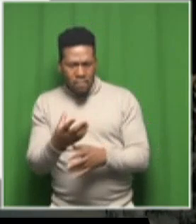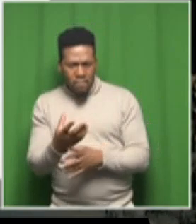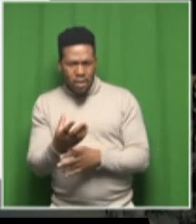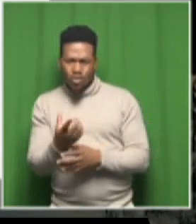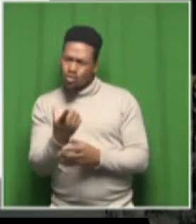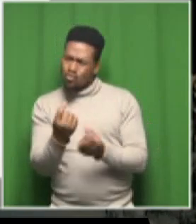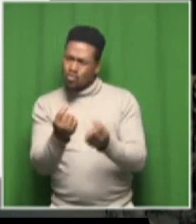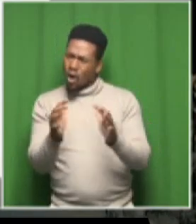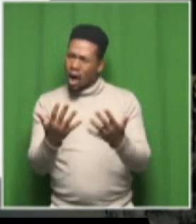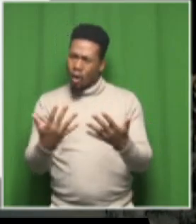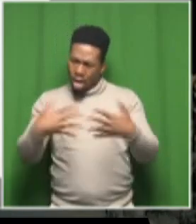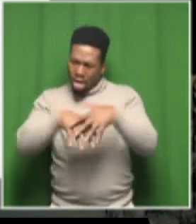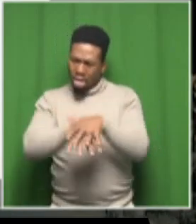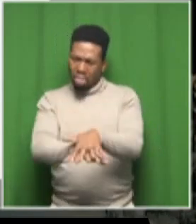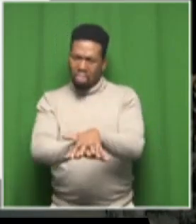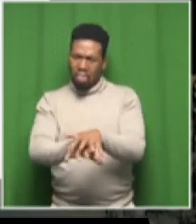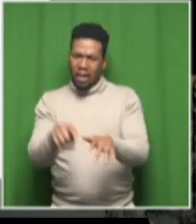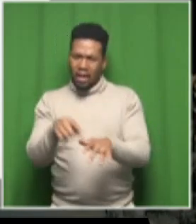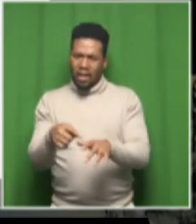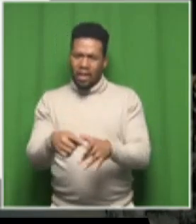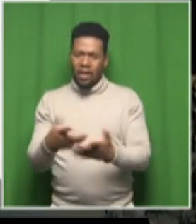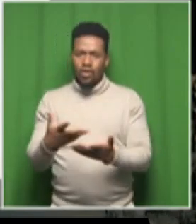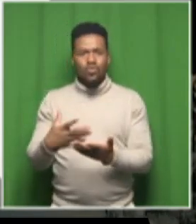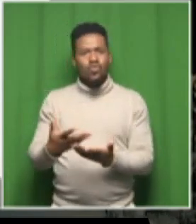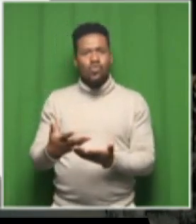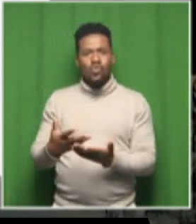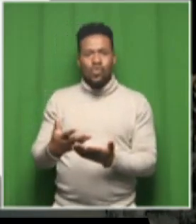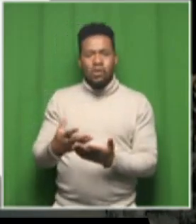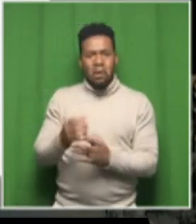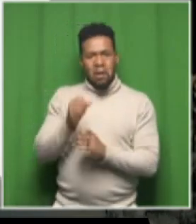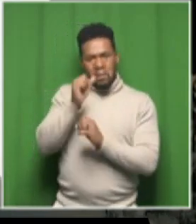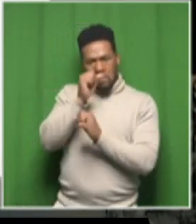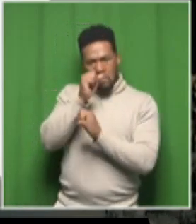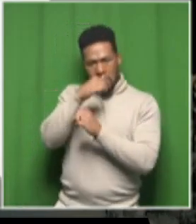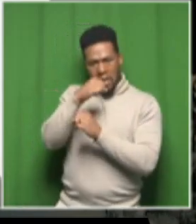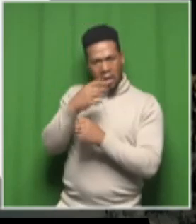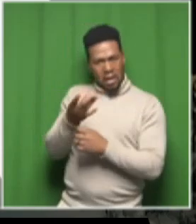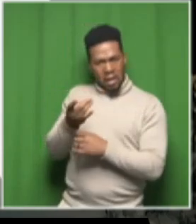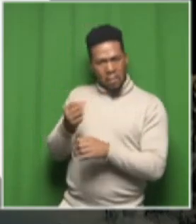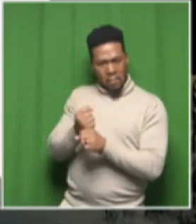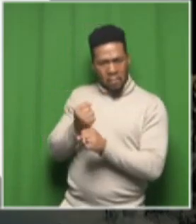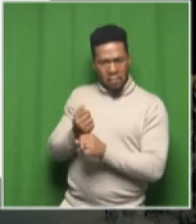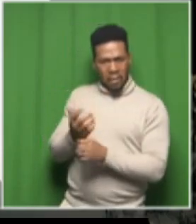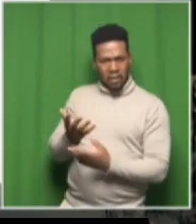you incorporated some of the teachings around what goes into piggery production in the Eastern Cape.